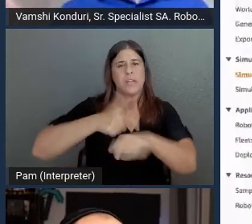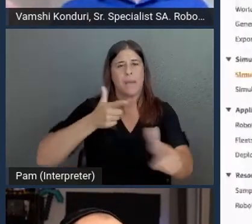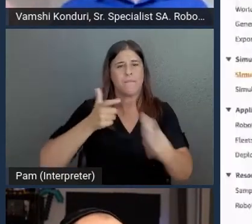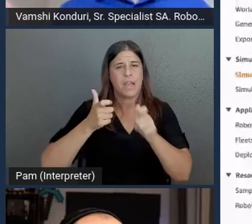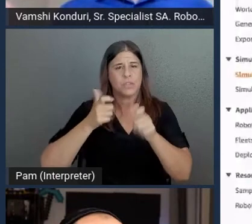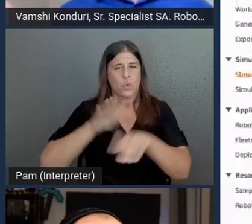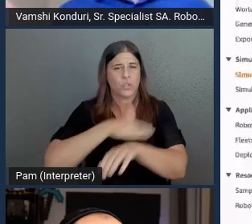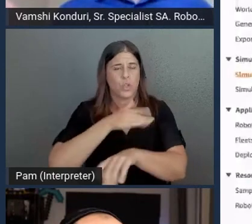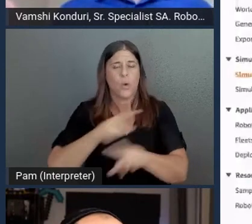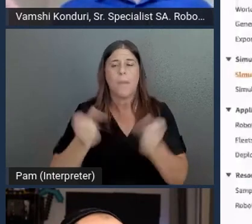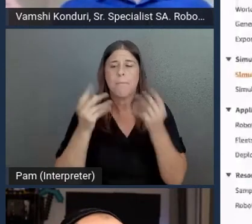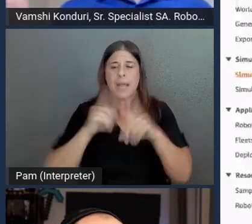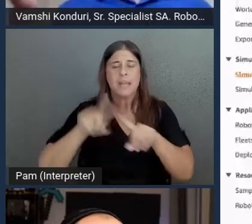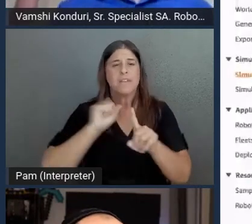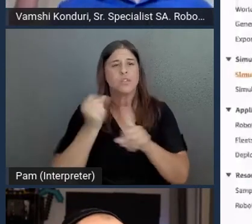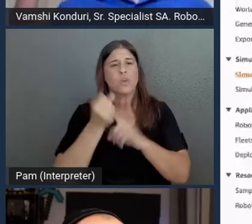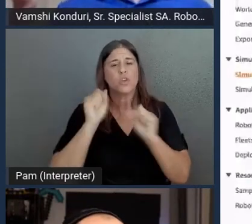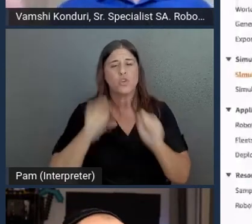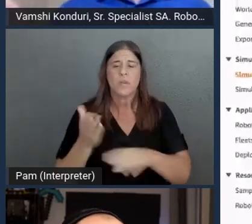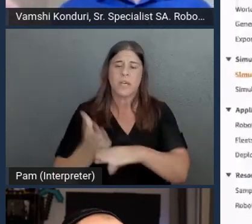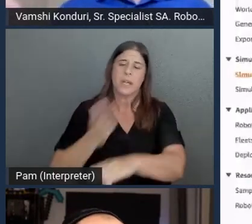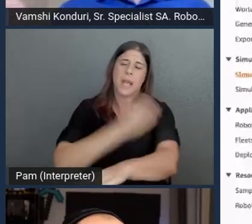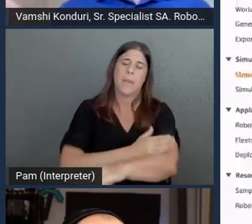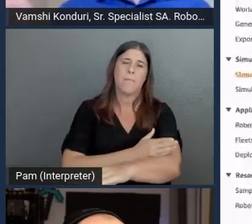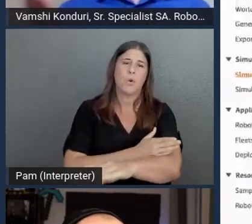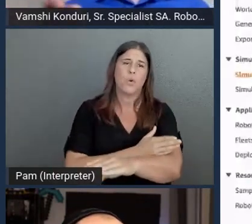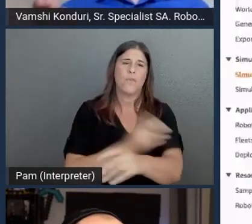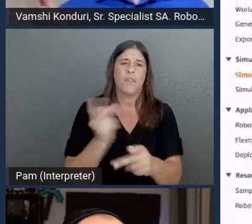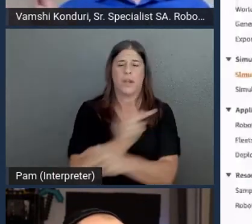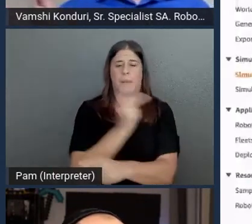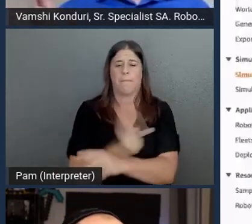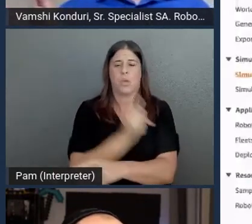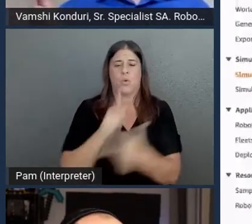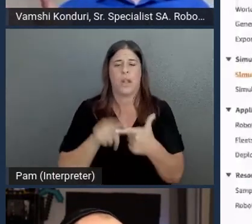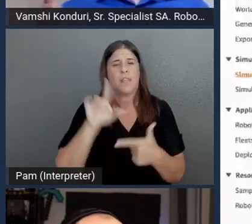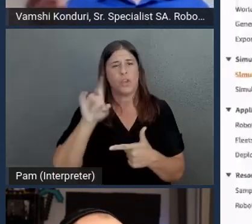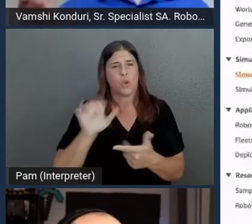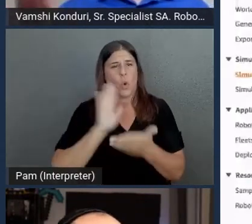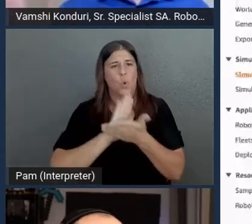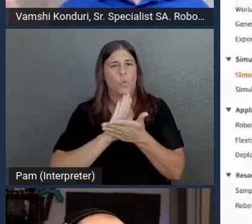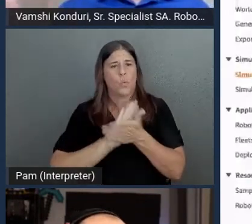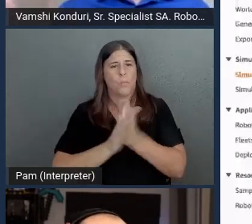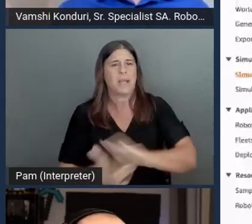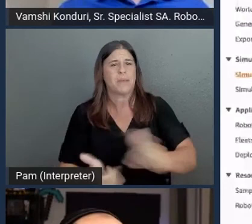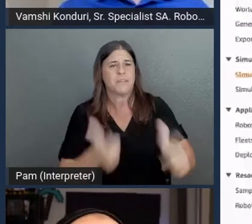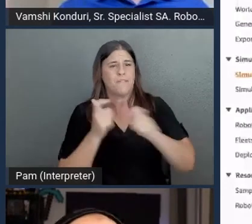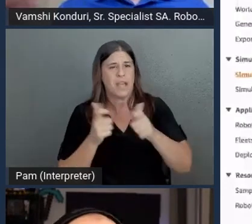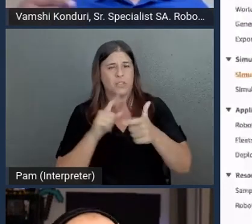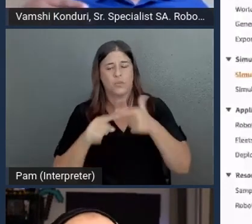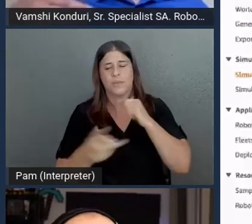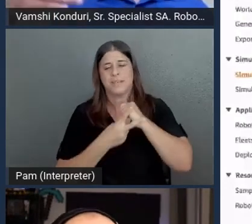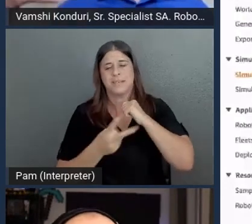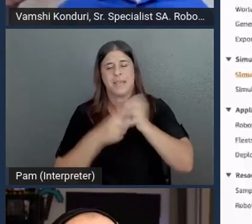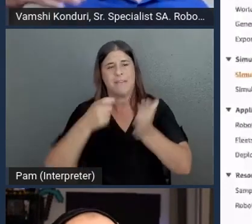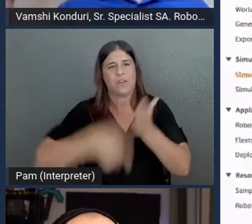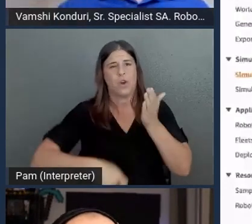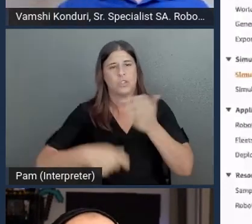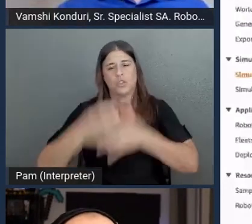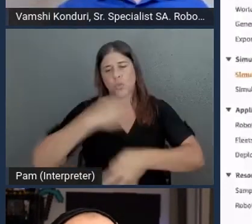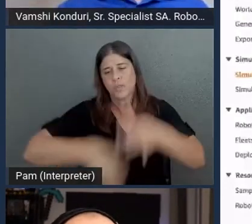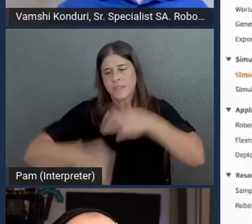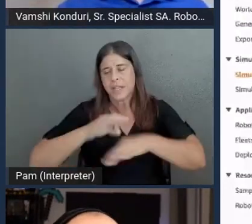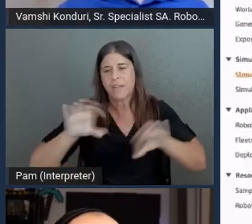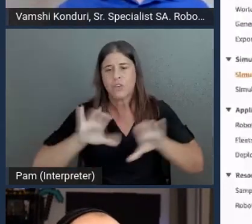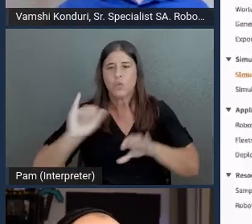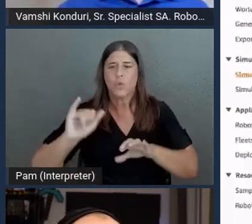actually improve the compute and the code runs faster. That will save you cost, because instead of running the instance for twice